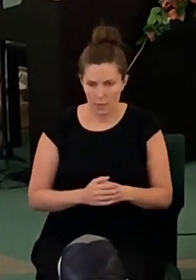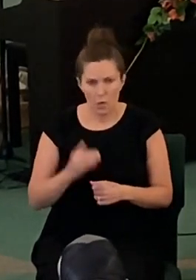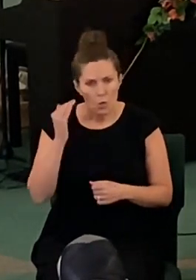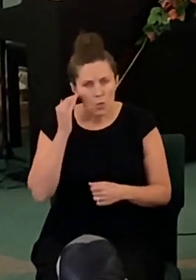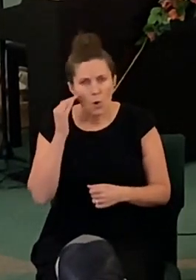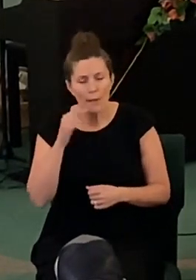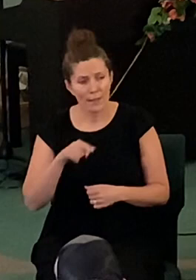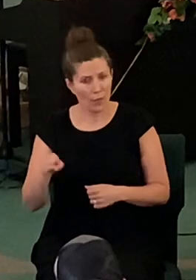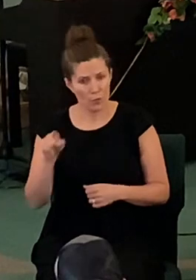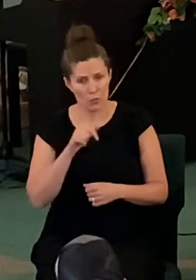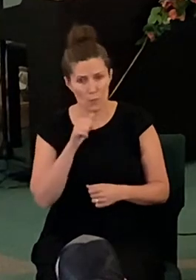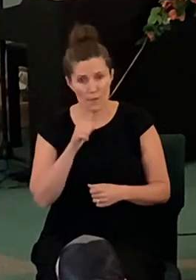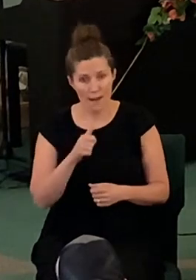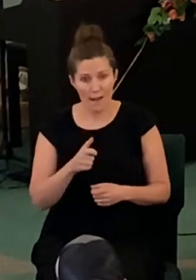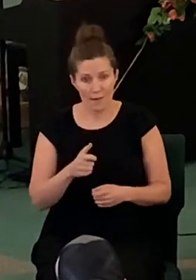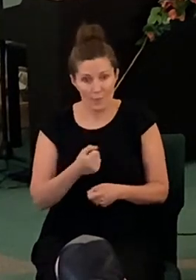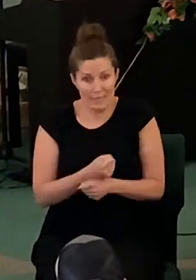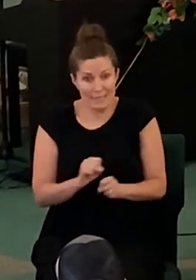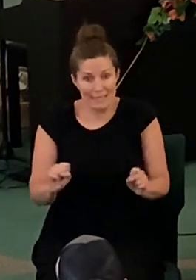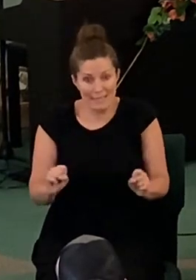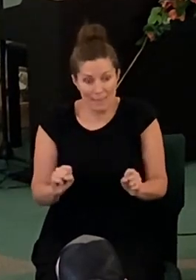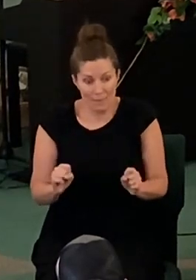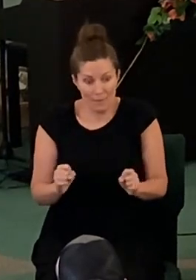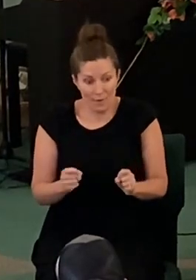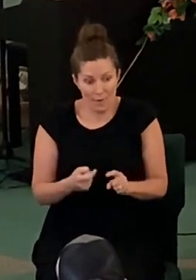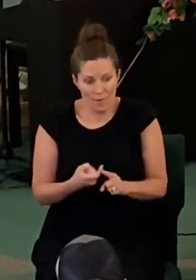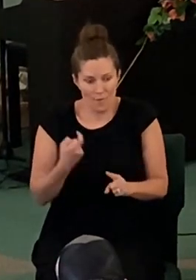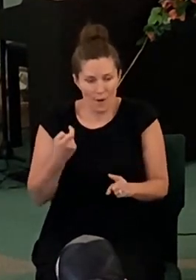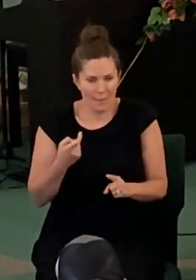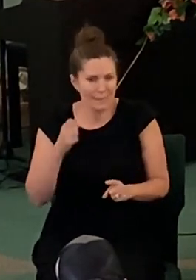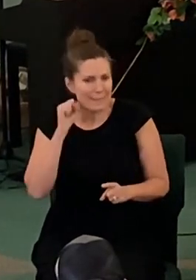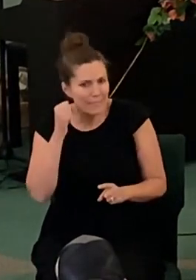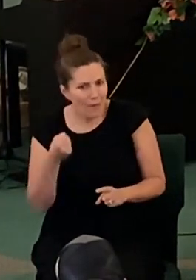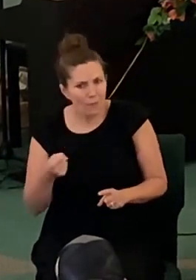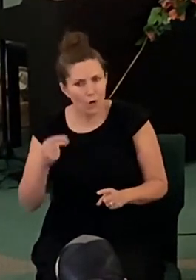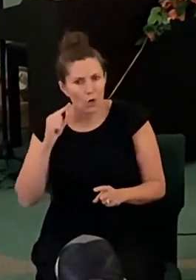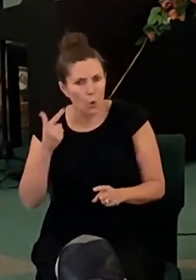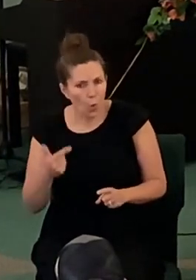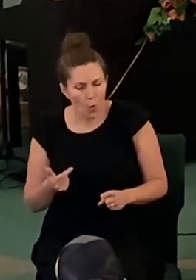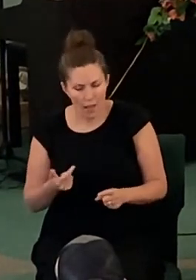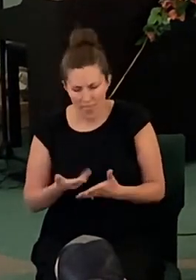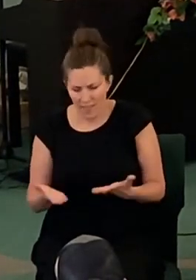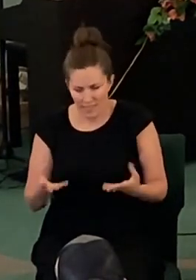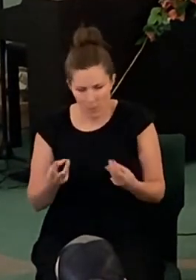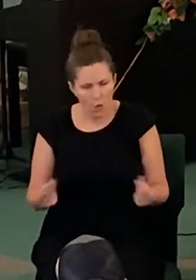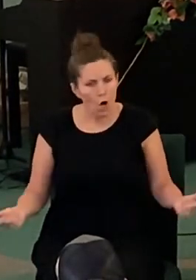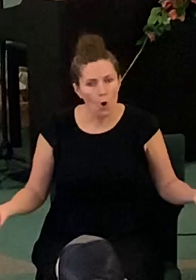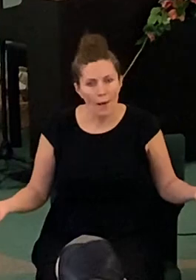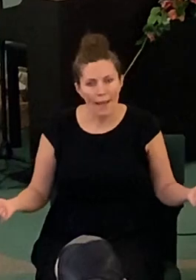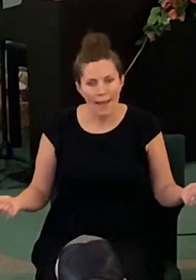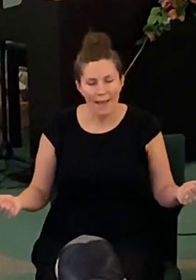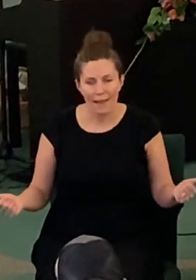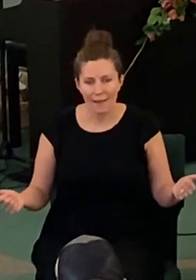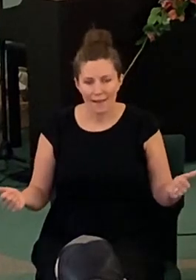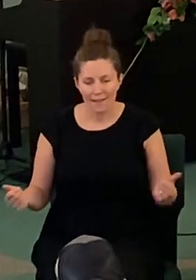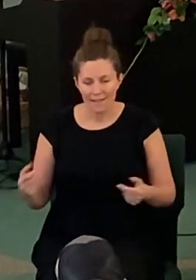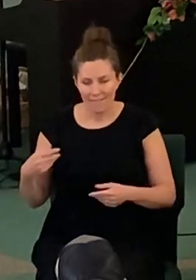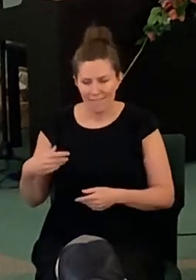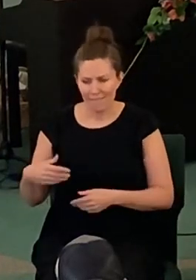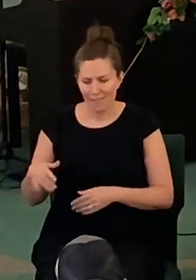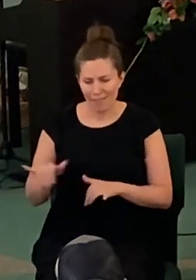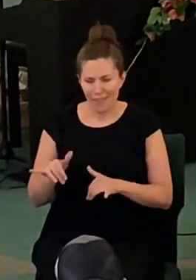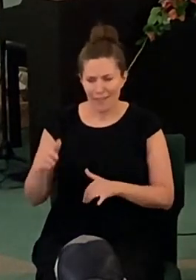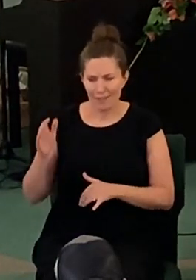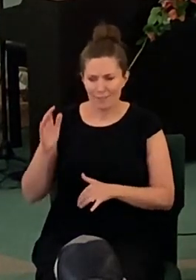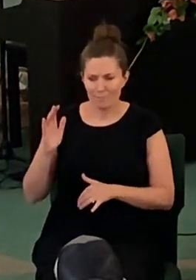knowing that you are not redeemed with perishable things like silver or gold from your futile way of life inherited from your